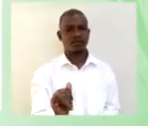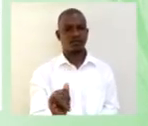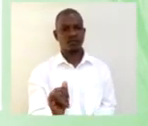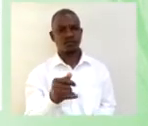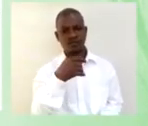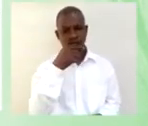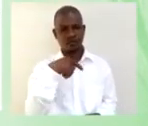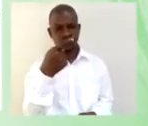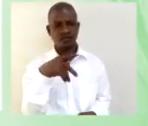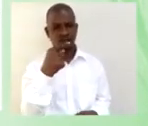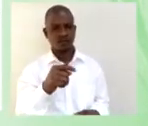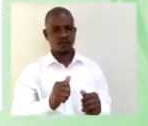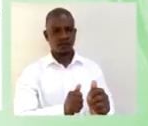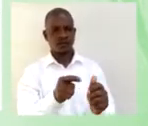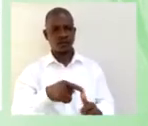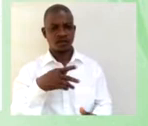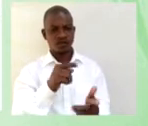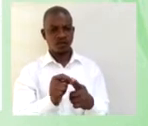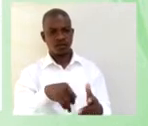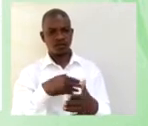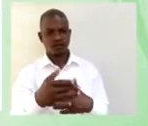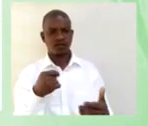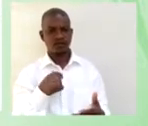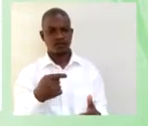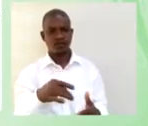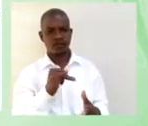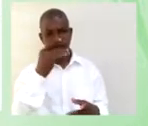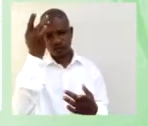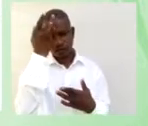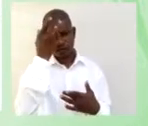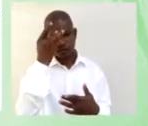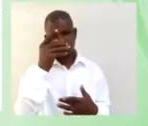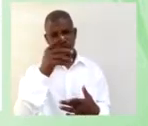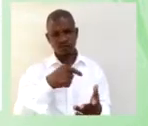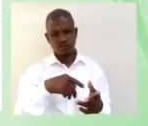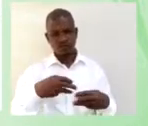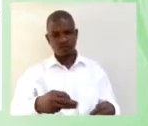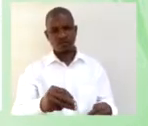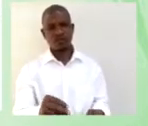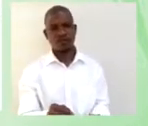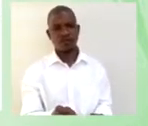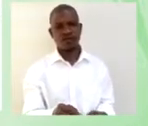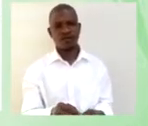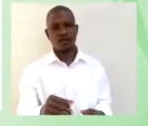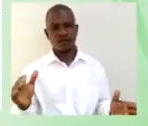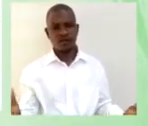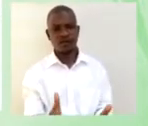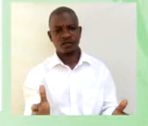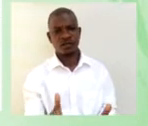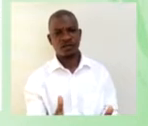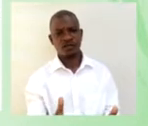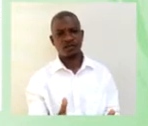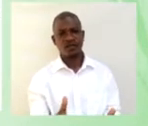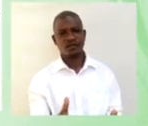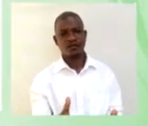Y. Pronounce the following words after me. Sick, market, encourage,